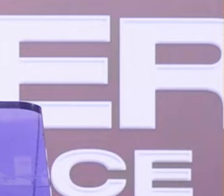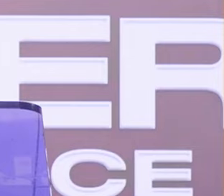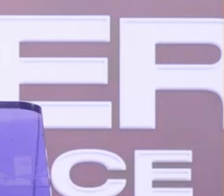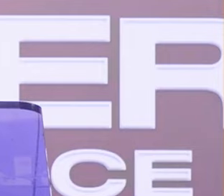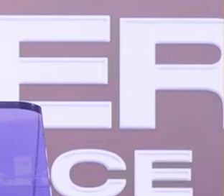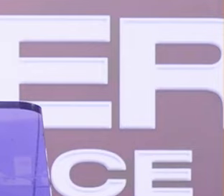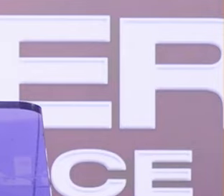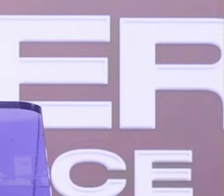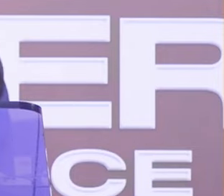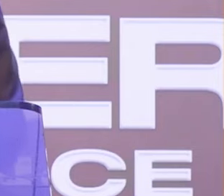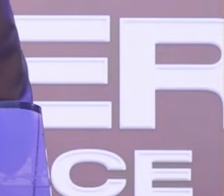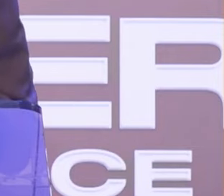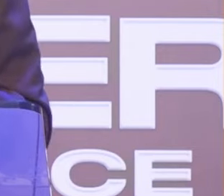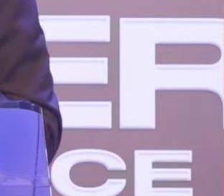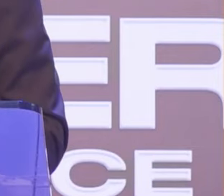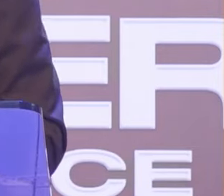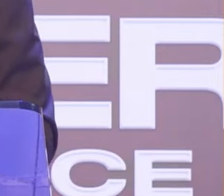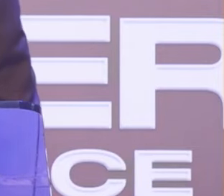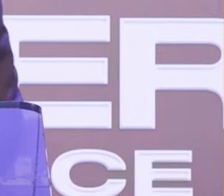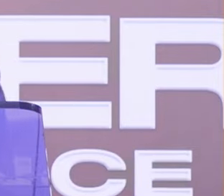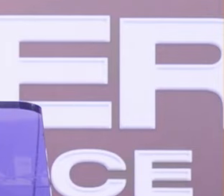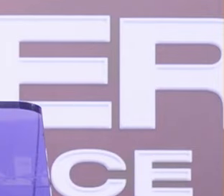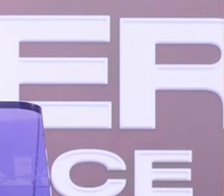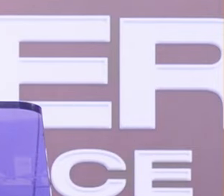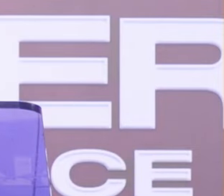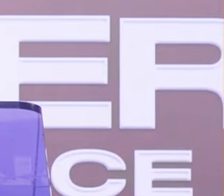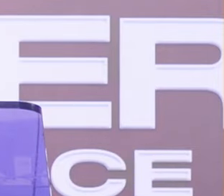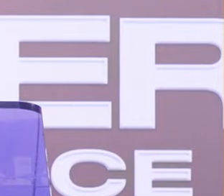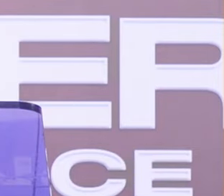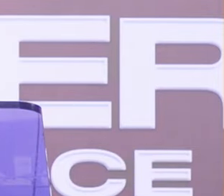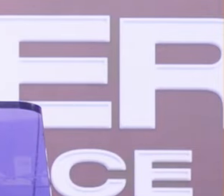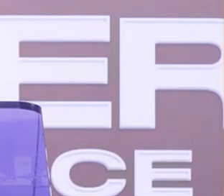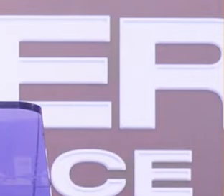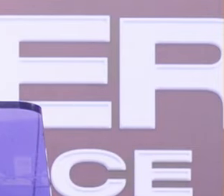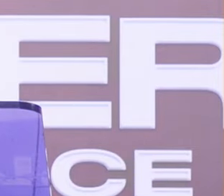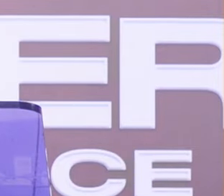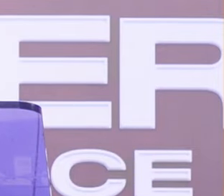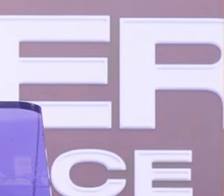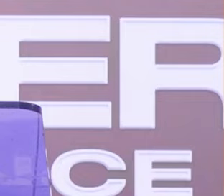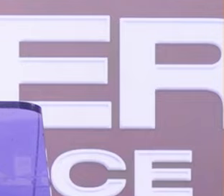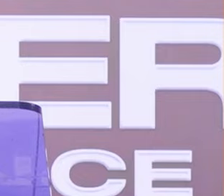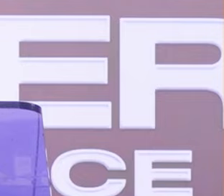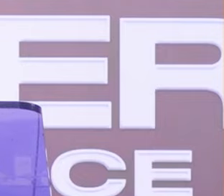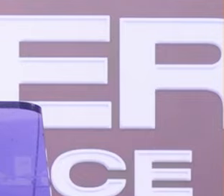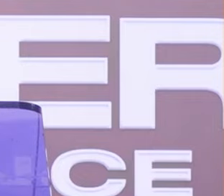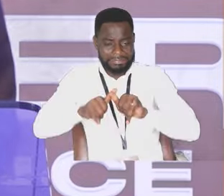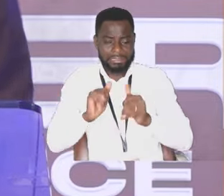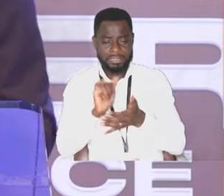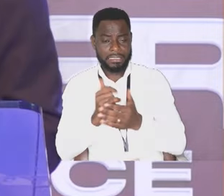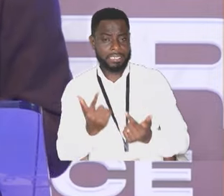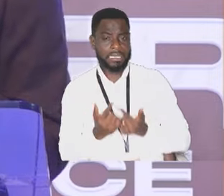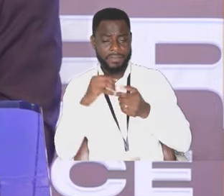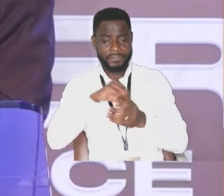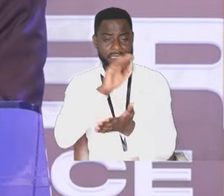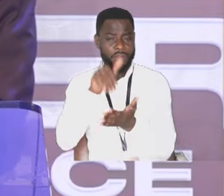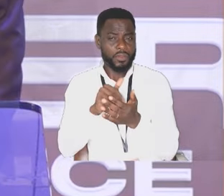be a disciple of Christ is the most glorious choice in life. But modeling and sustaining that life in a secularized